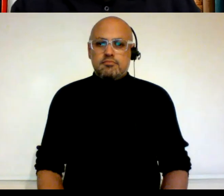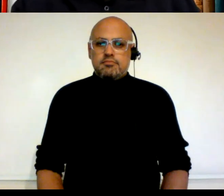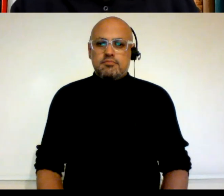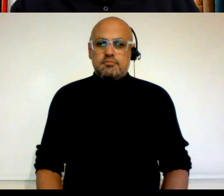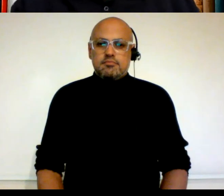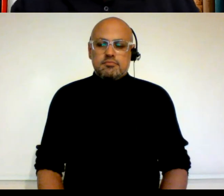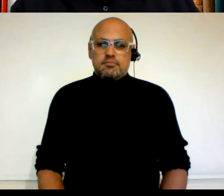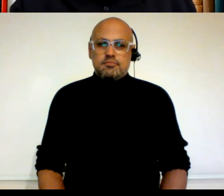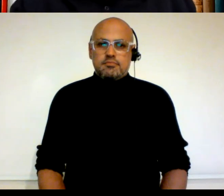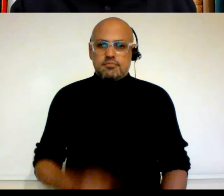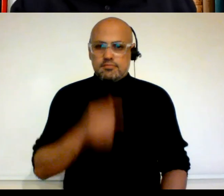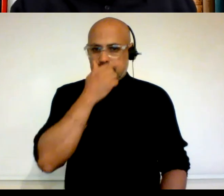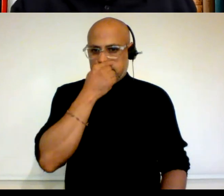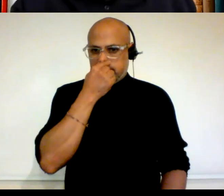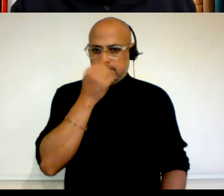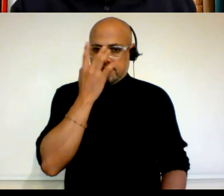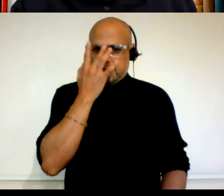sinks that are, these